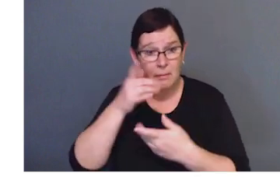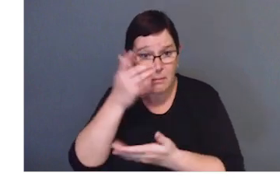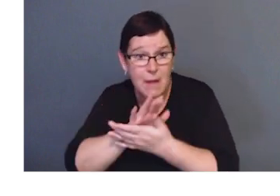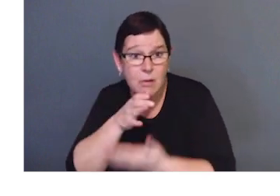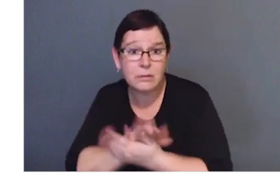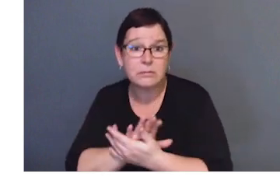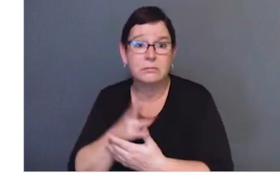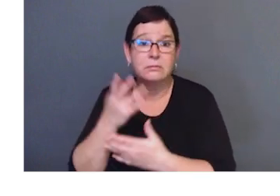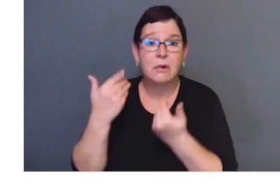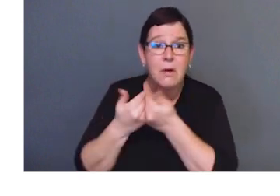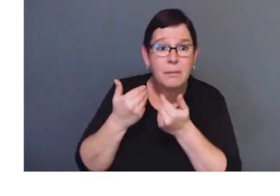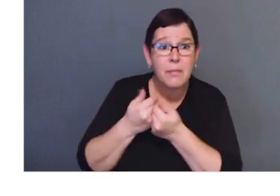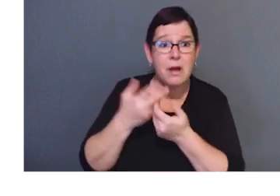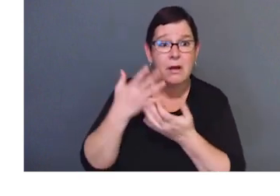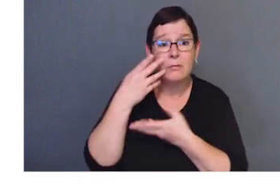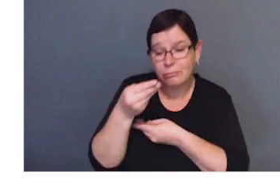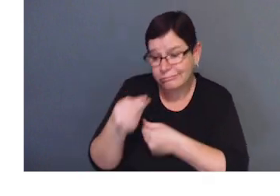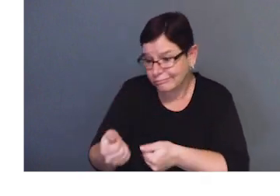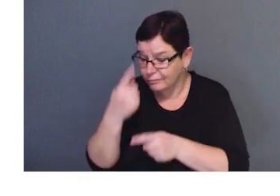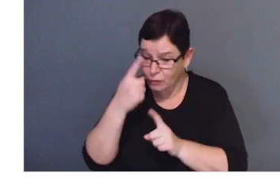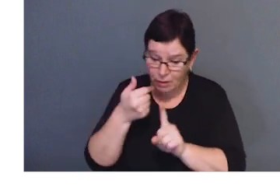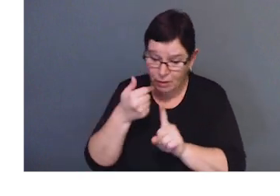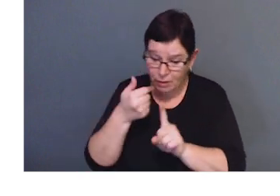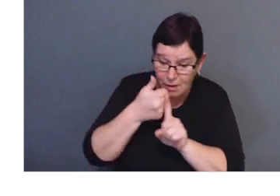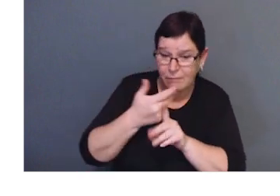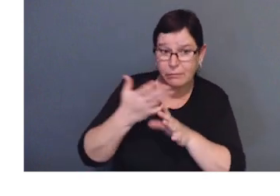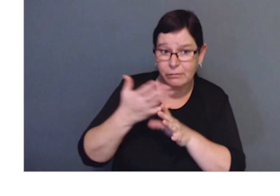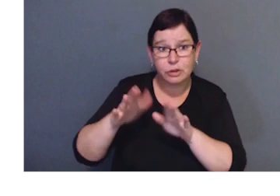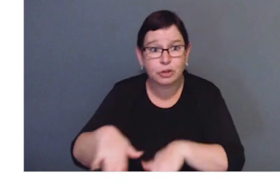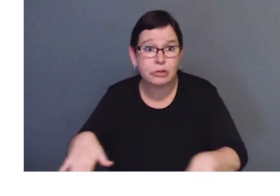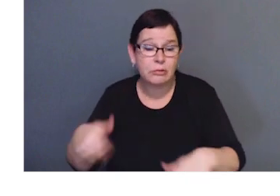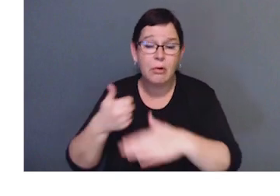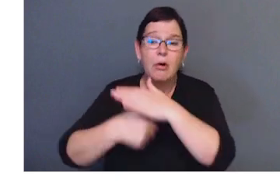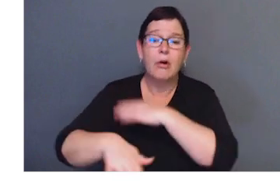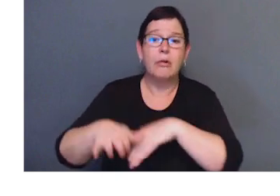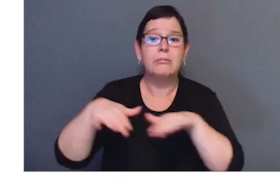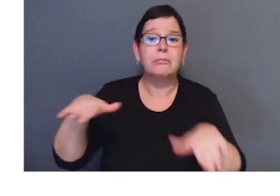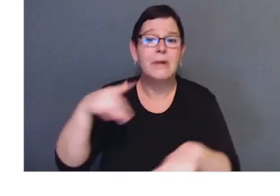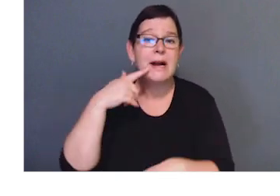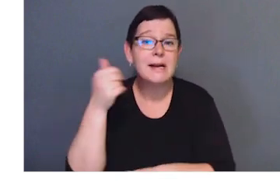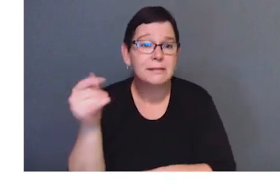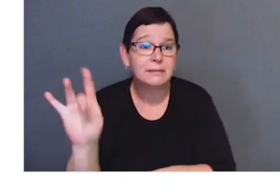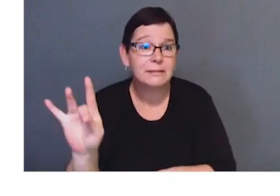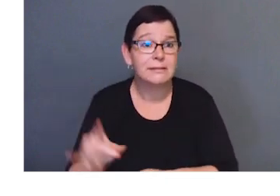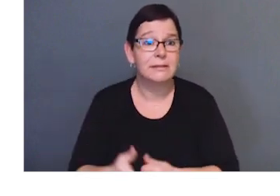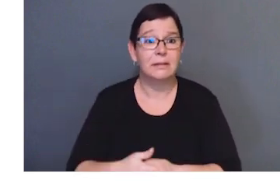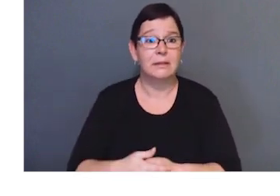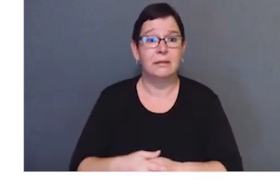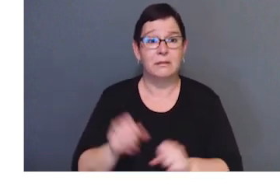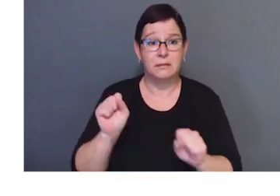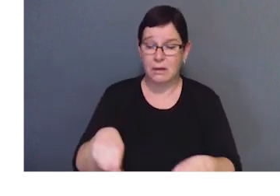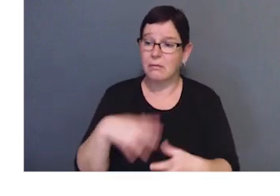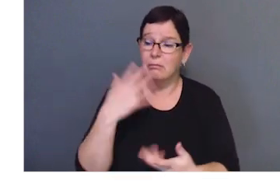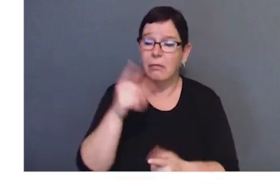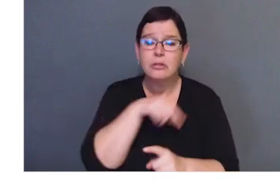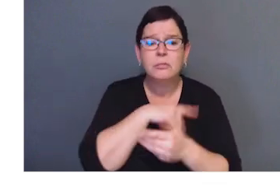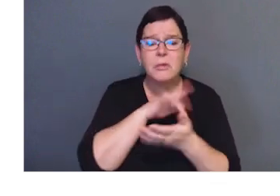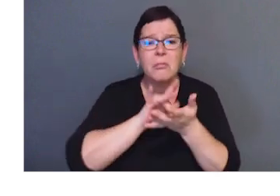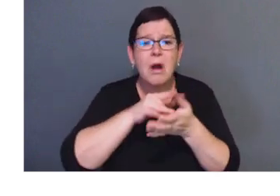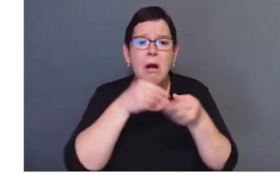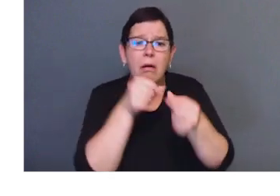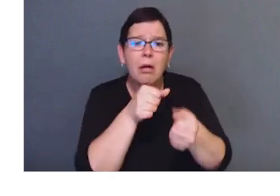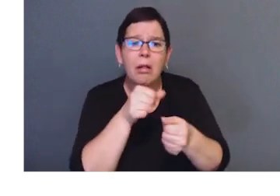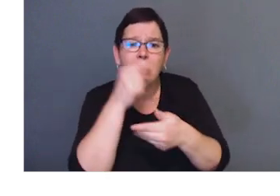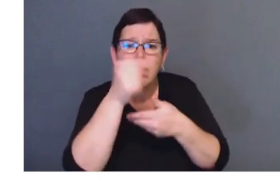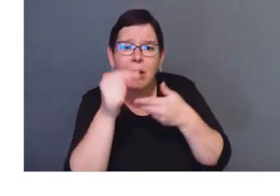also claim eligible medical expenses that you or your spouse or common law partner paid for certain family members who depended